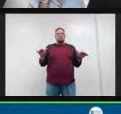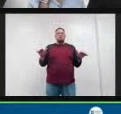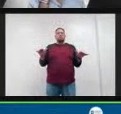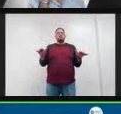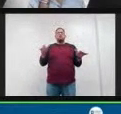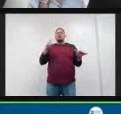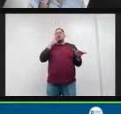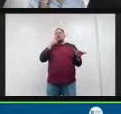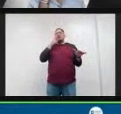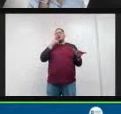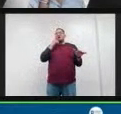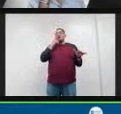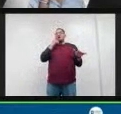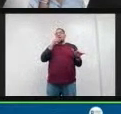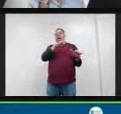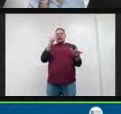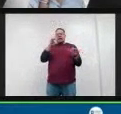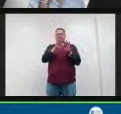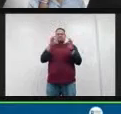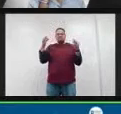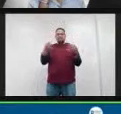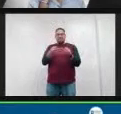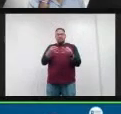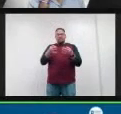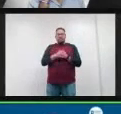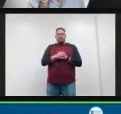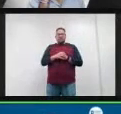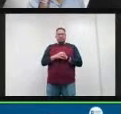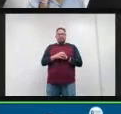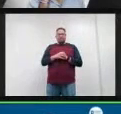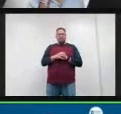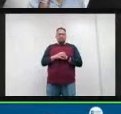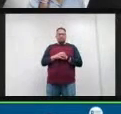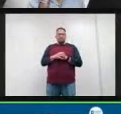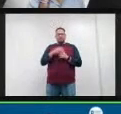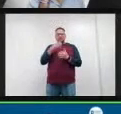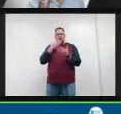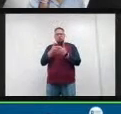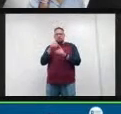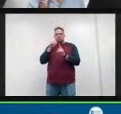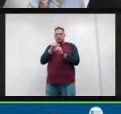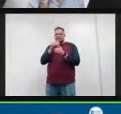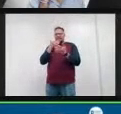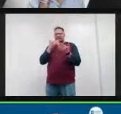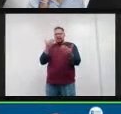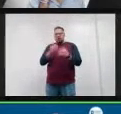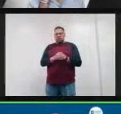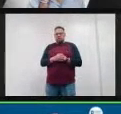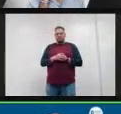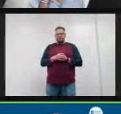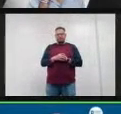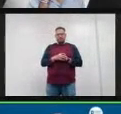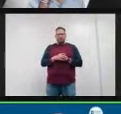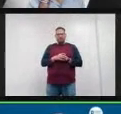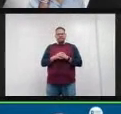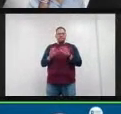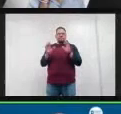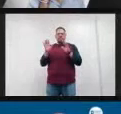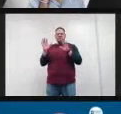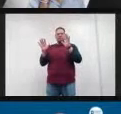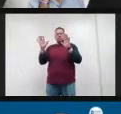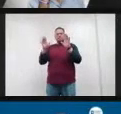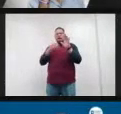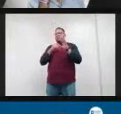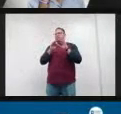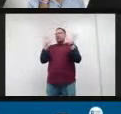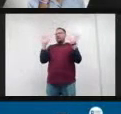and families? Okay, great. Good prompts, thank you. Yeah, okay. May I